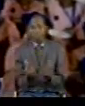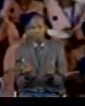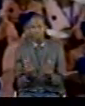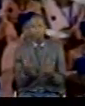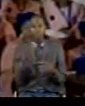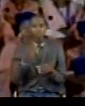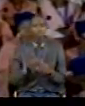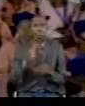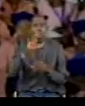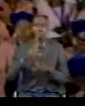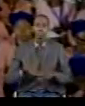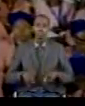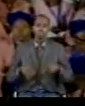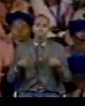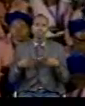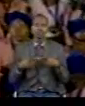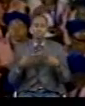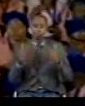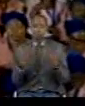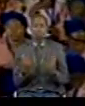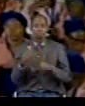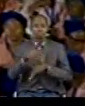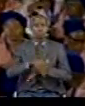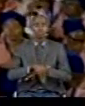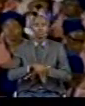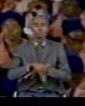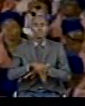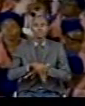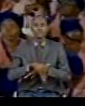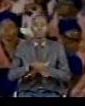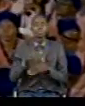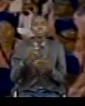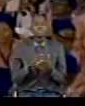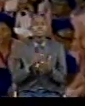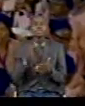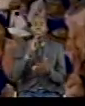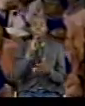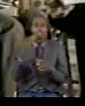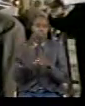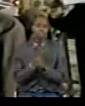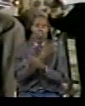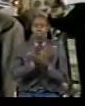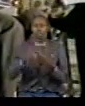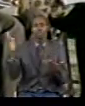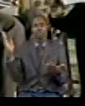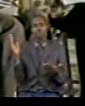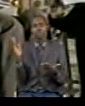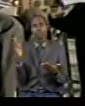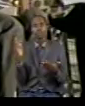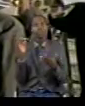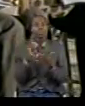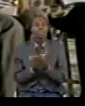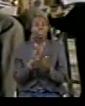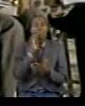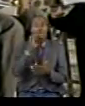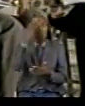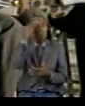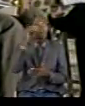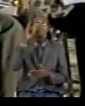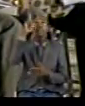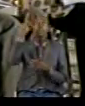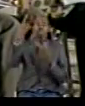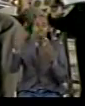life, tonight, it is taken away. That's why he came.